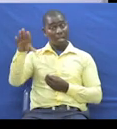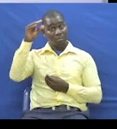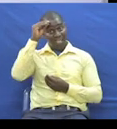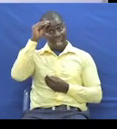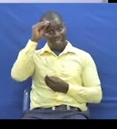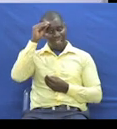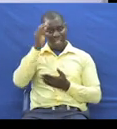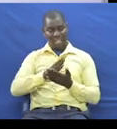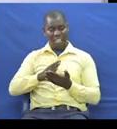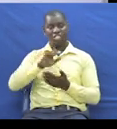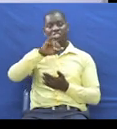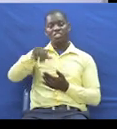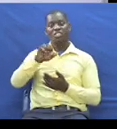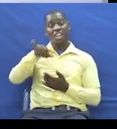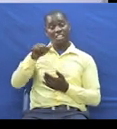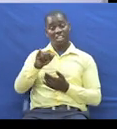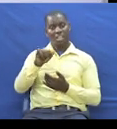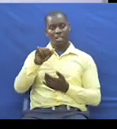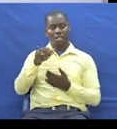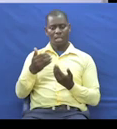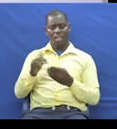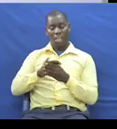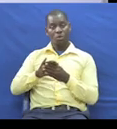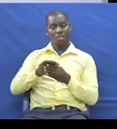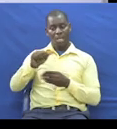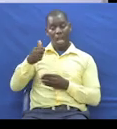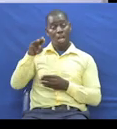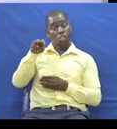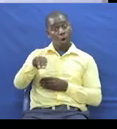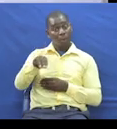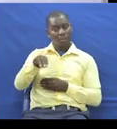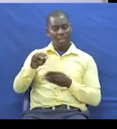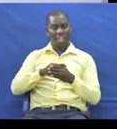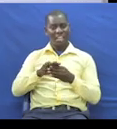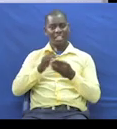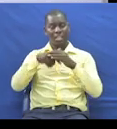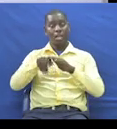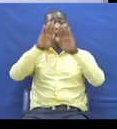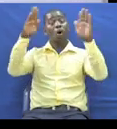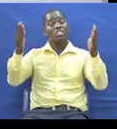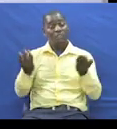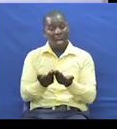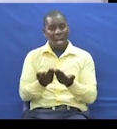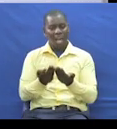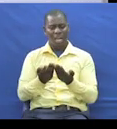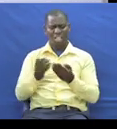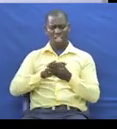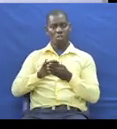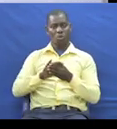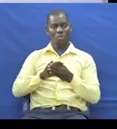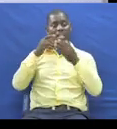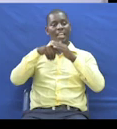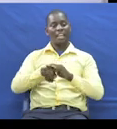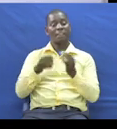by J.J. Thomson, who assumed the atom to be as a sphere, like an orange, of which the electrons